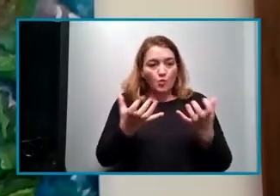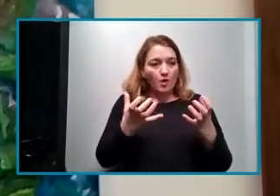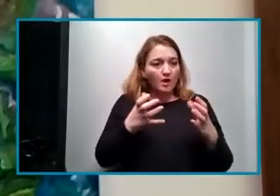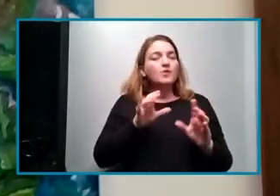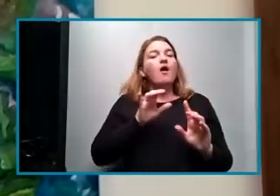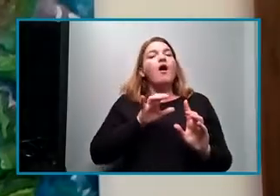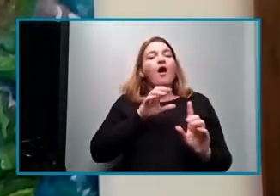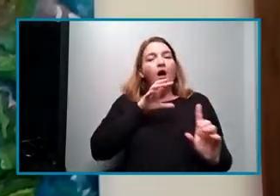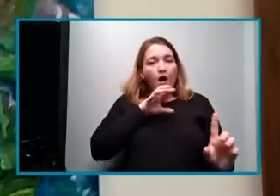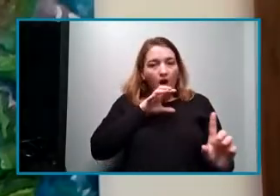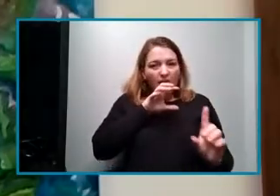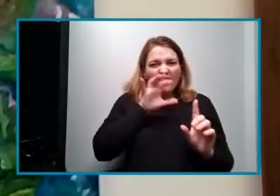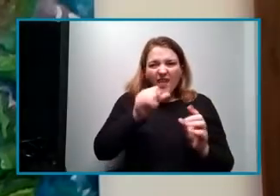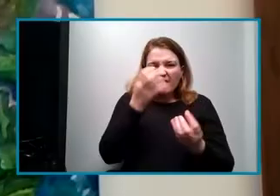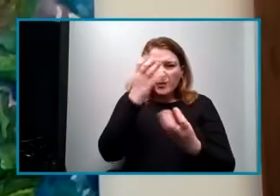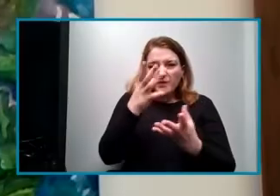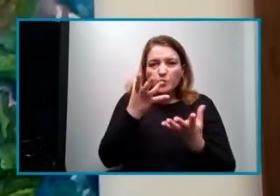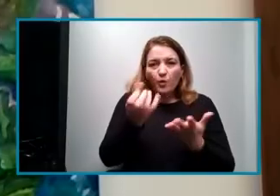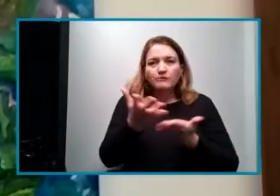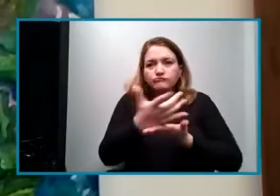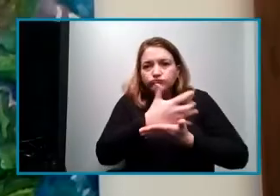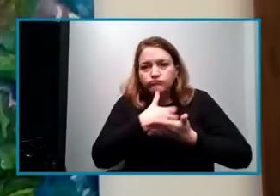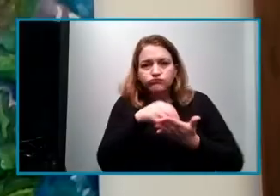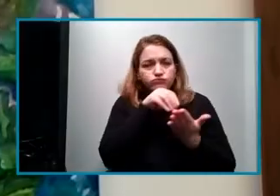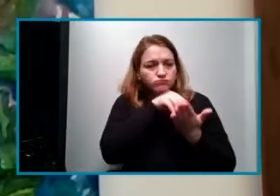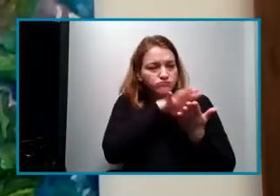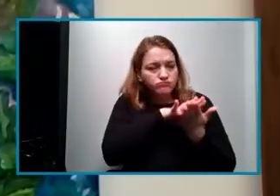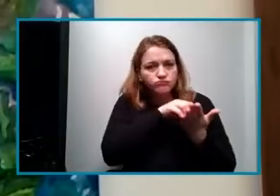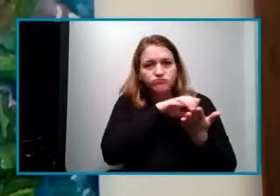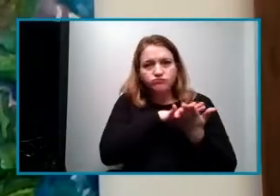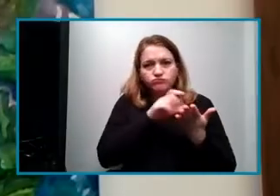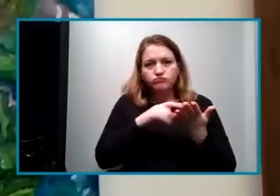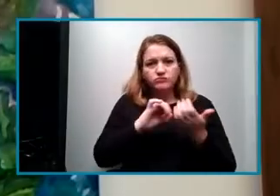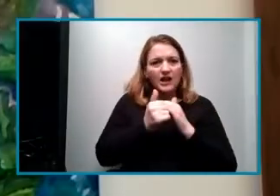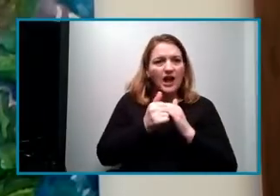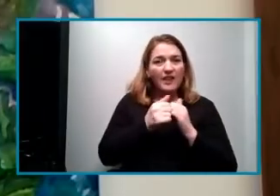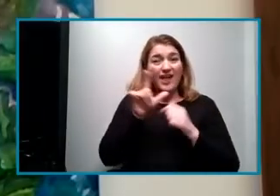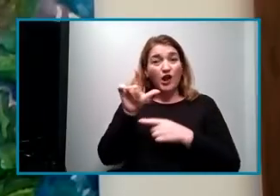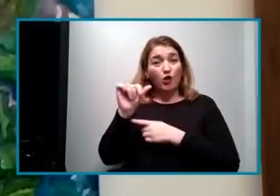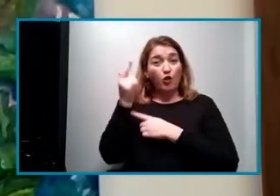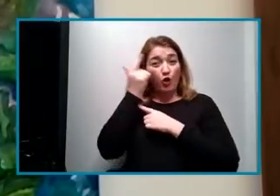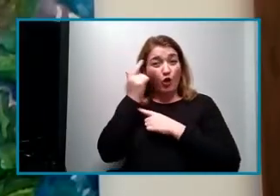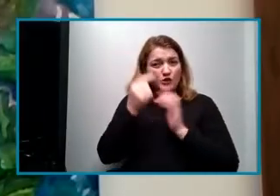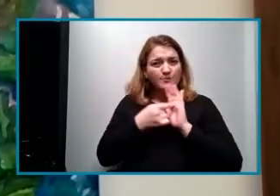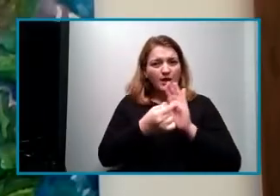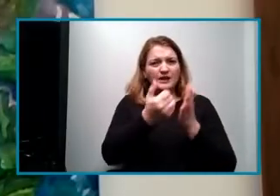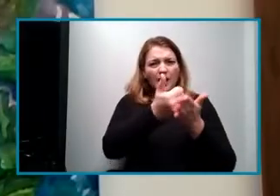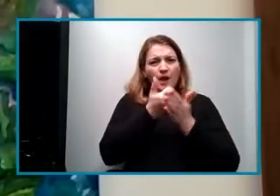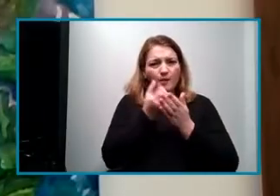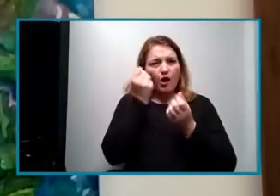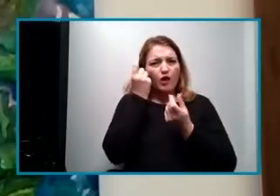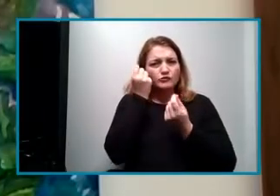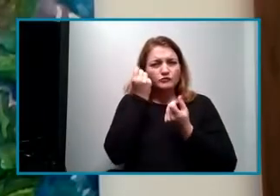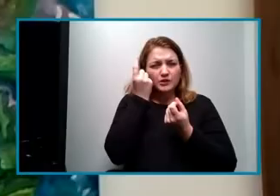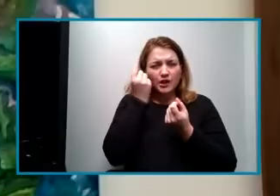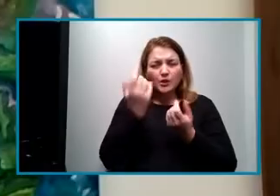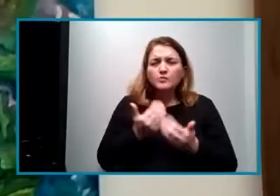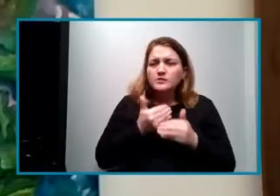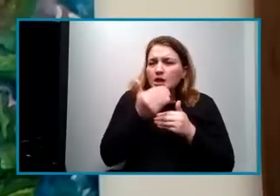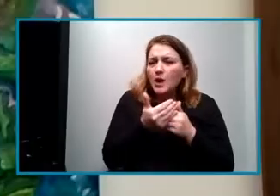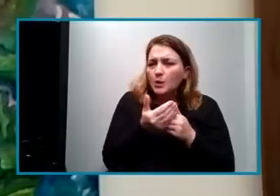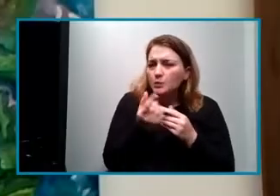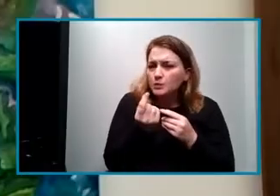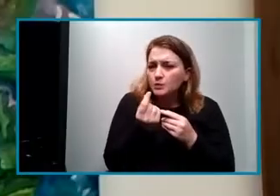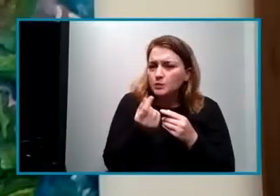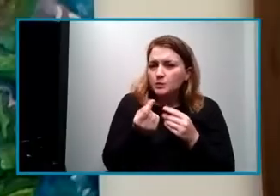to the further evaluation side that the logic model feeds in, right? So it's kind of thinking about what are the next steps, and it's not done in a day. So